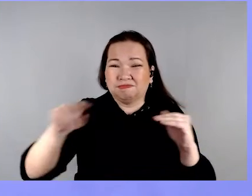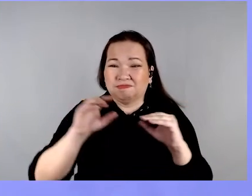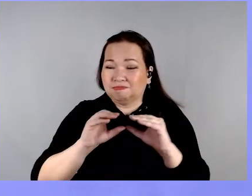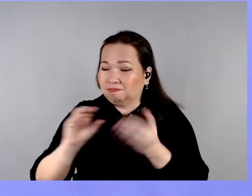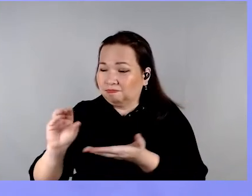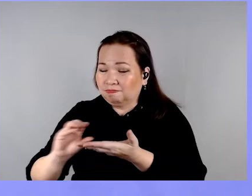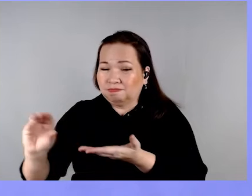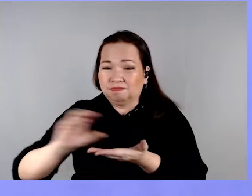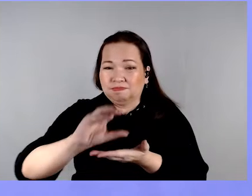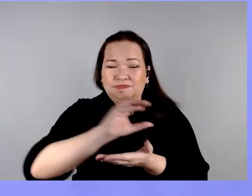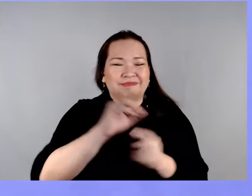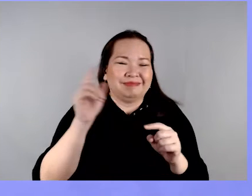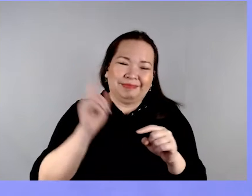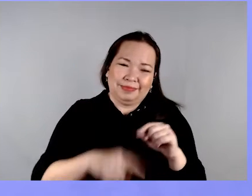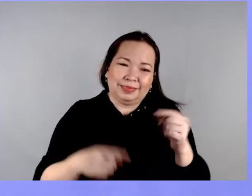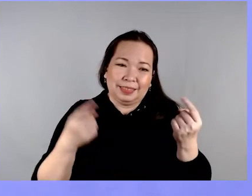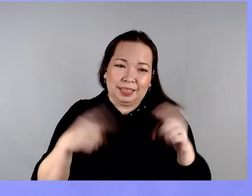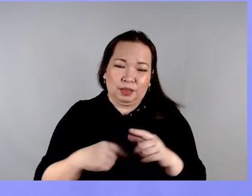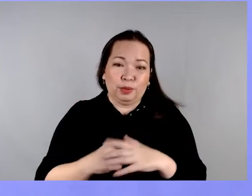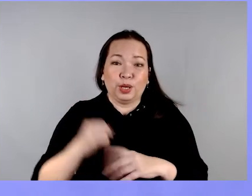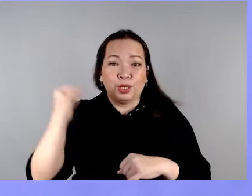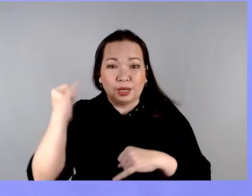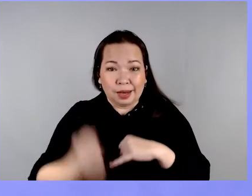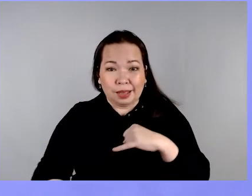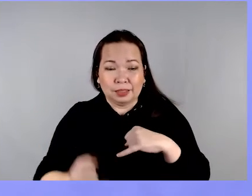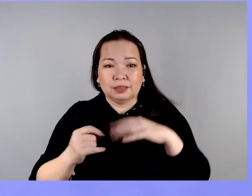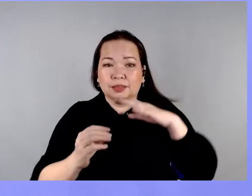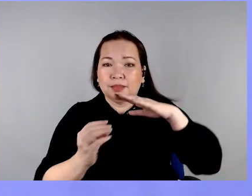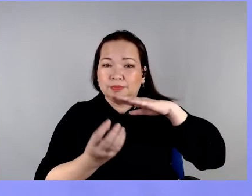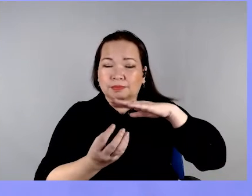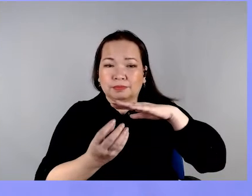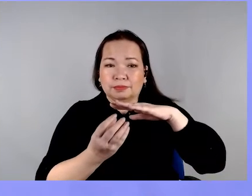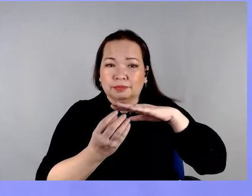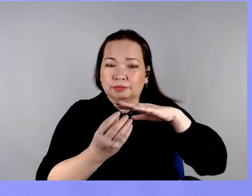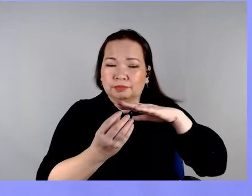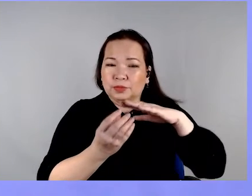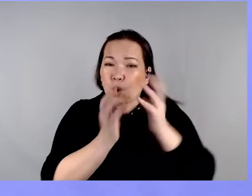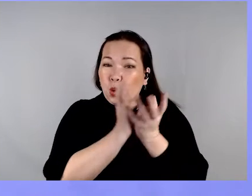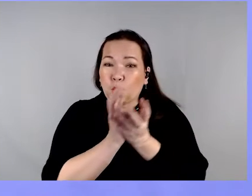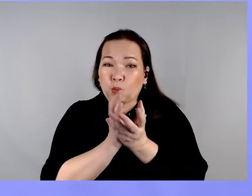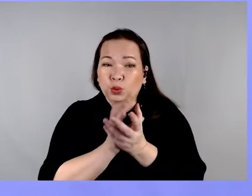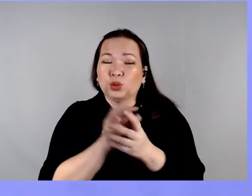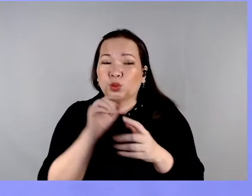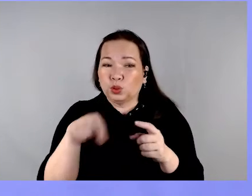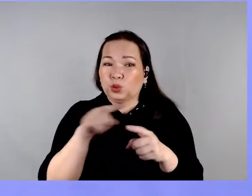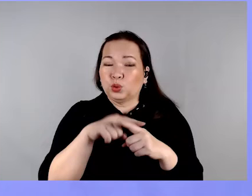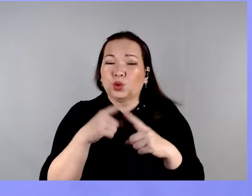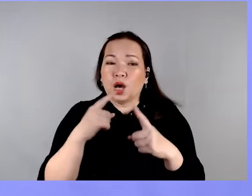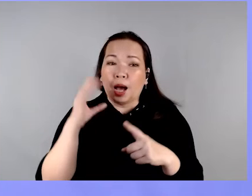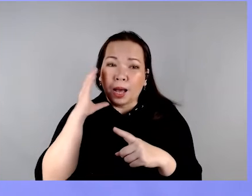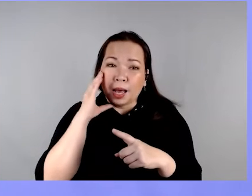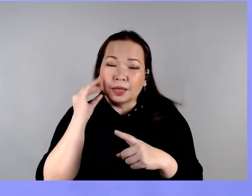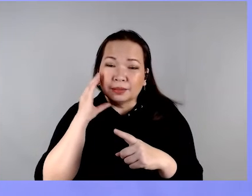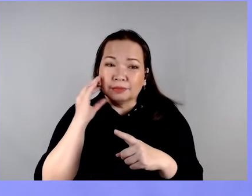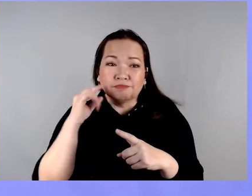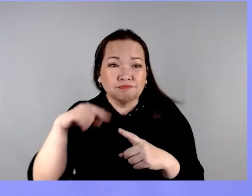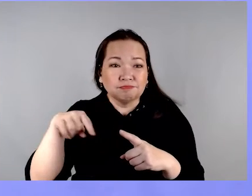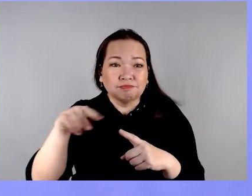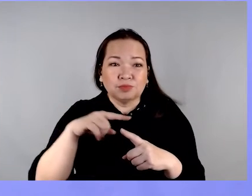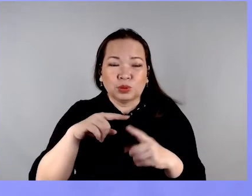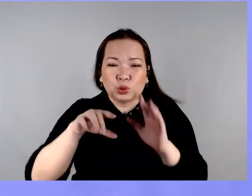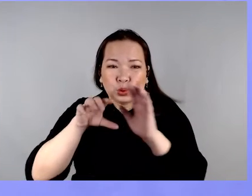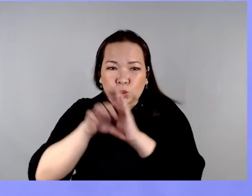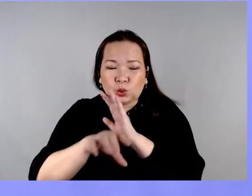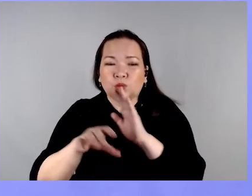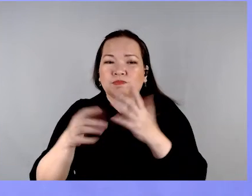possible. Finally, the last pillar is the community pillar. This is the most important pillar because this is where the journey through